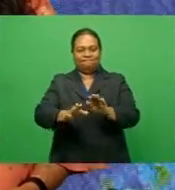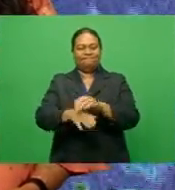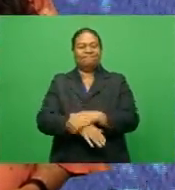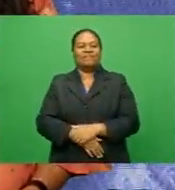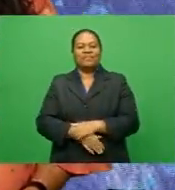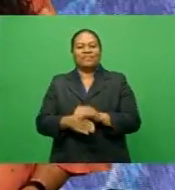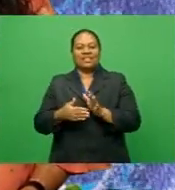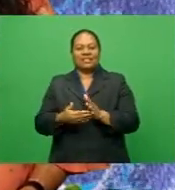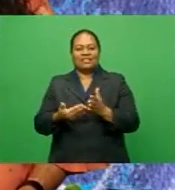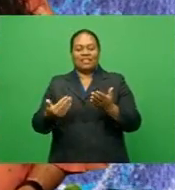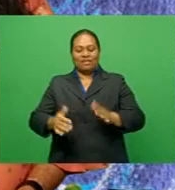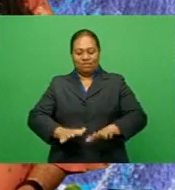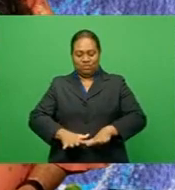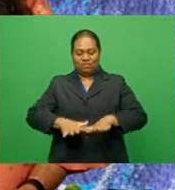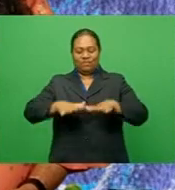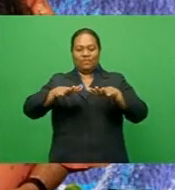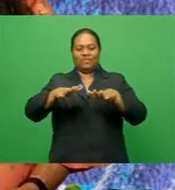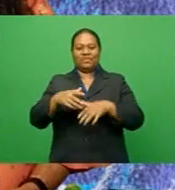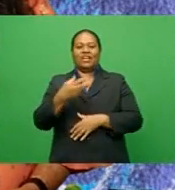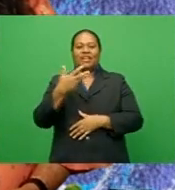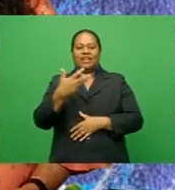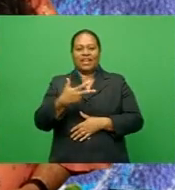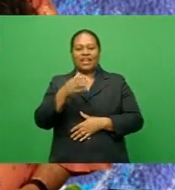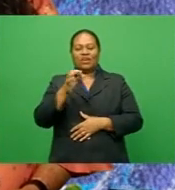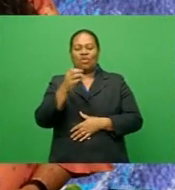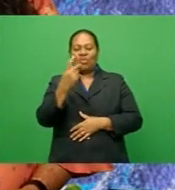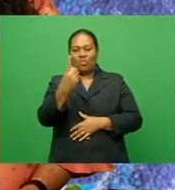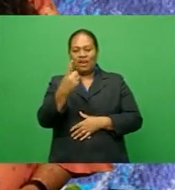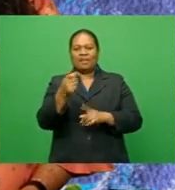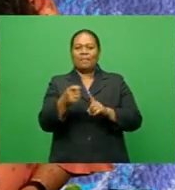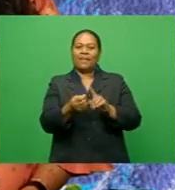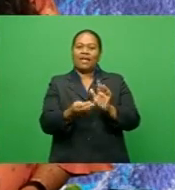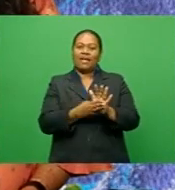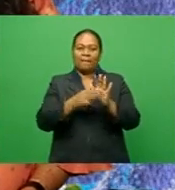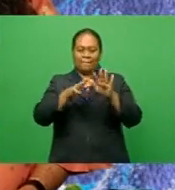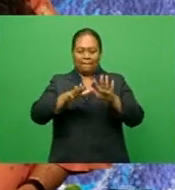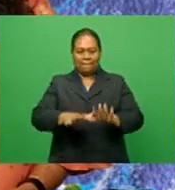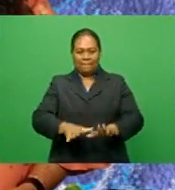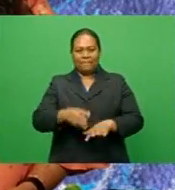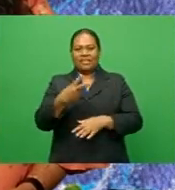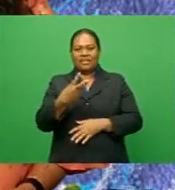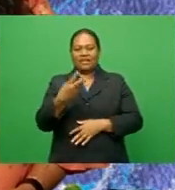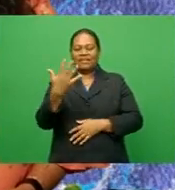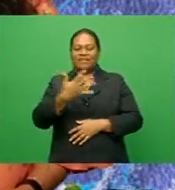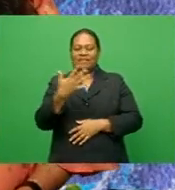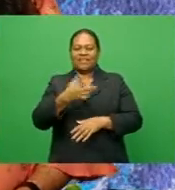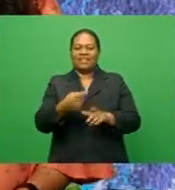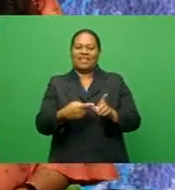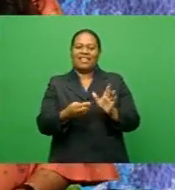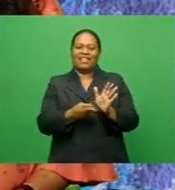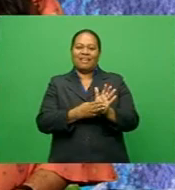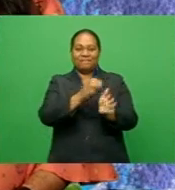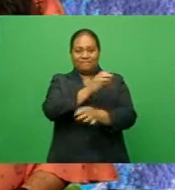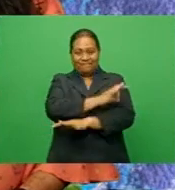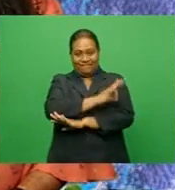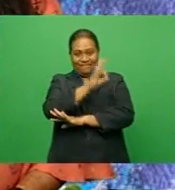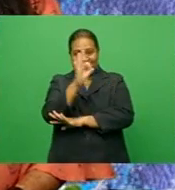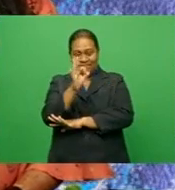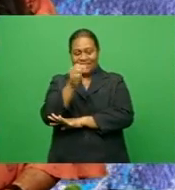at the tides, high tide at 9:01 p.m. with low tide at 3:15 a.m. Sunrise